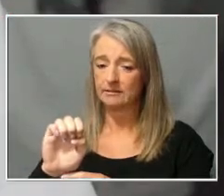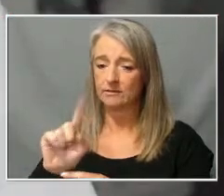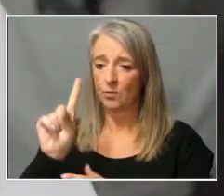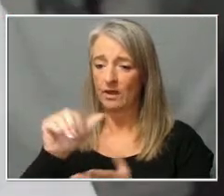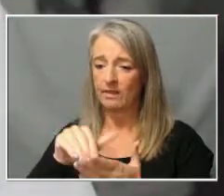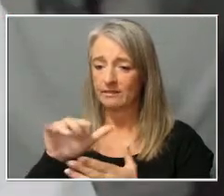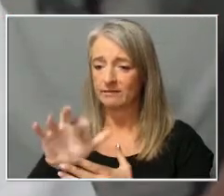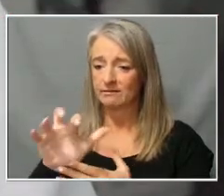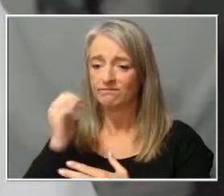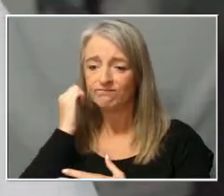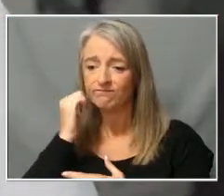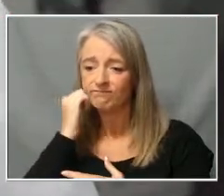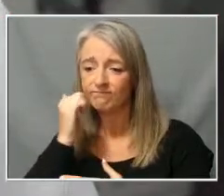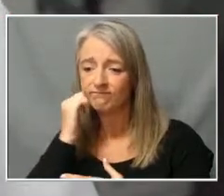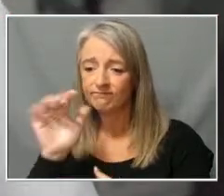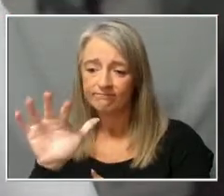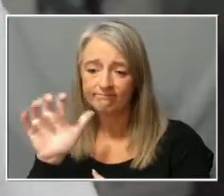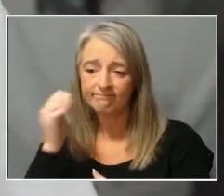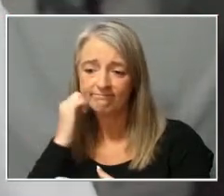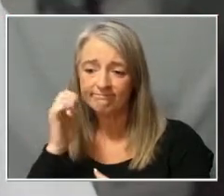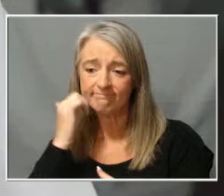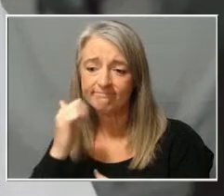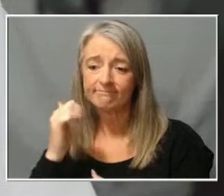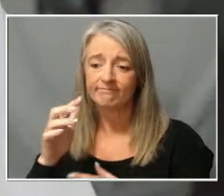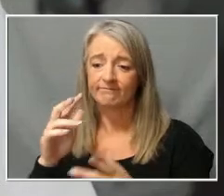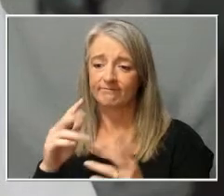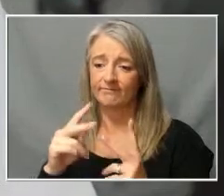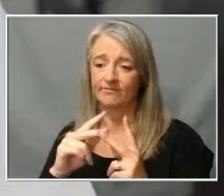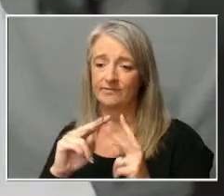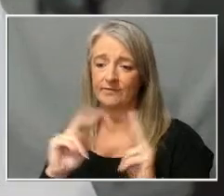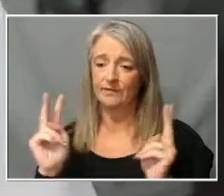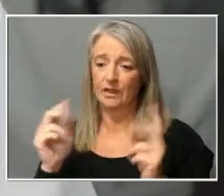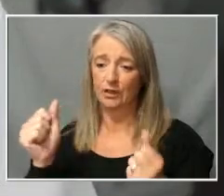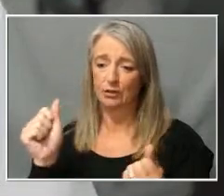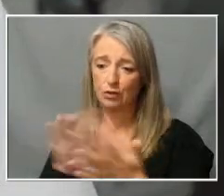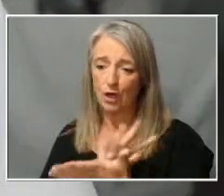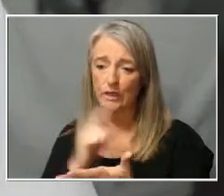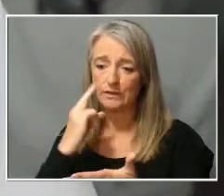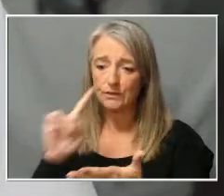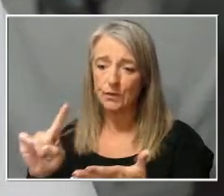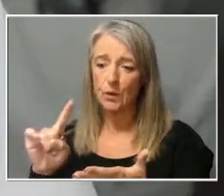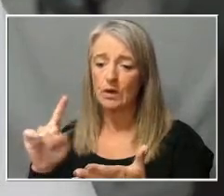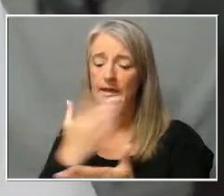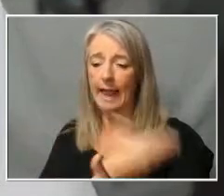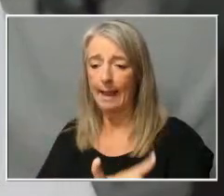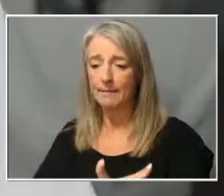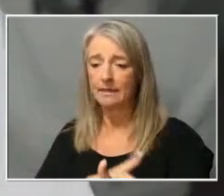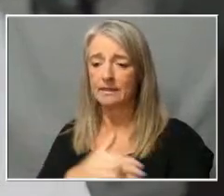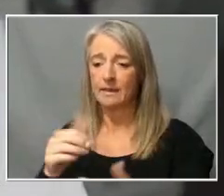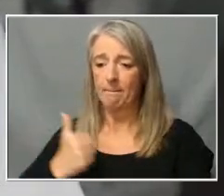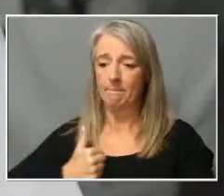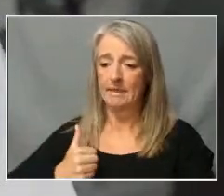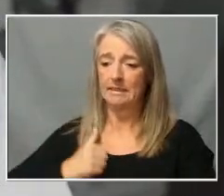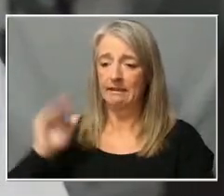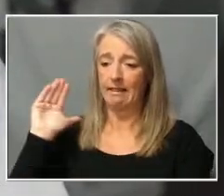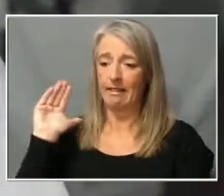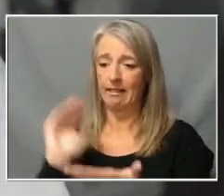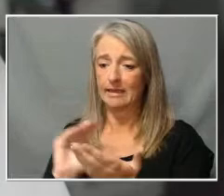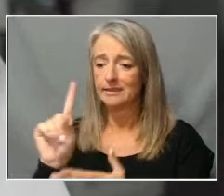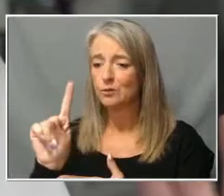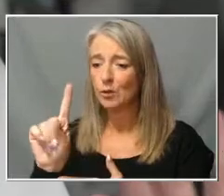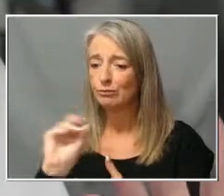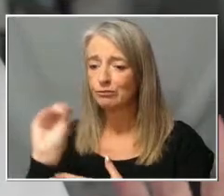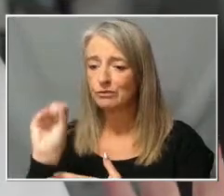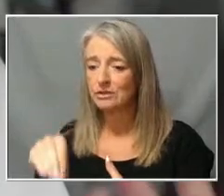every day. So it's a very, on the pie chart of causes for amputation, in the military is less than 1%. So